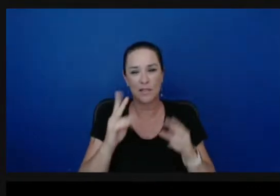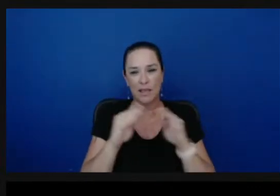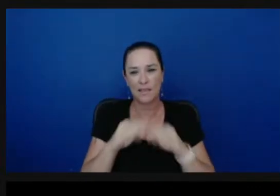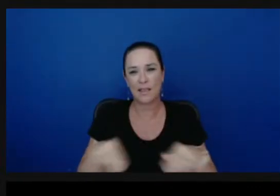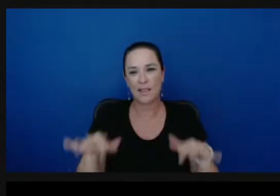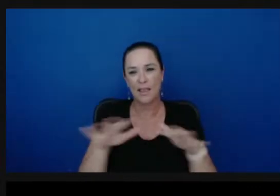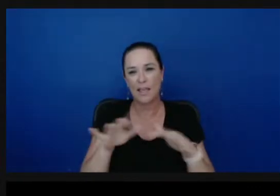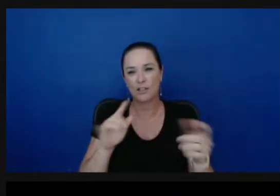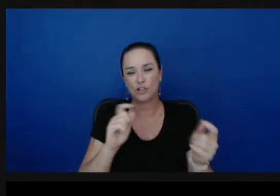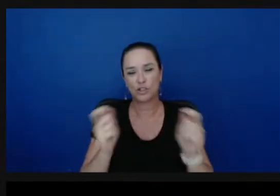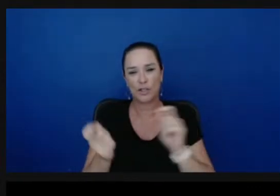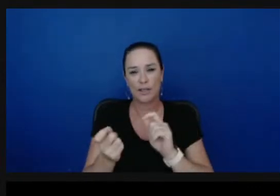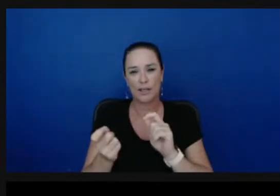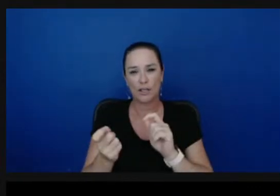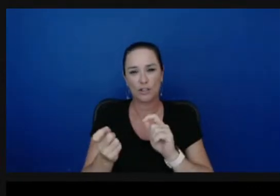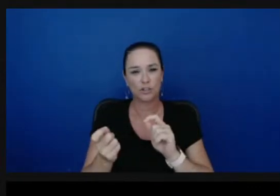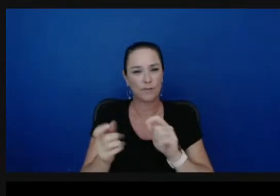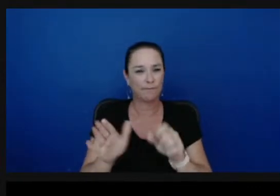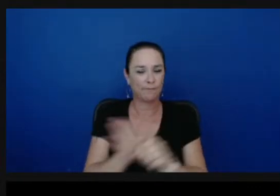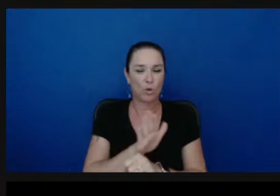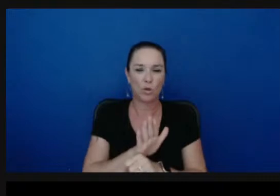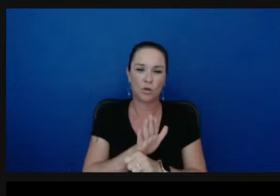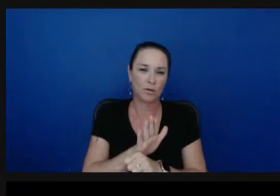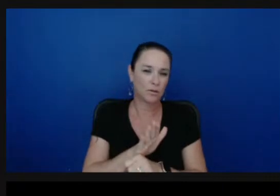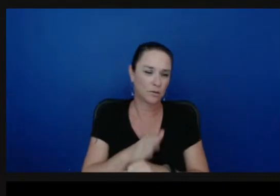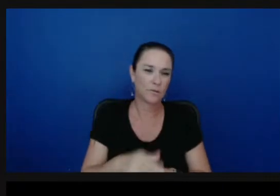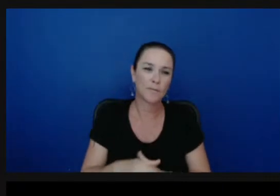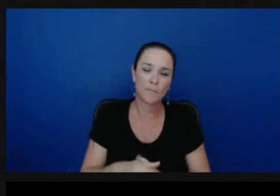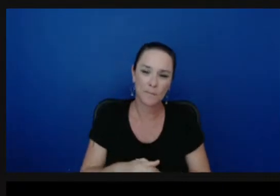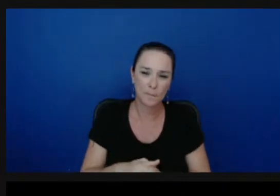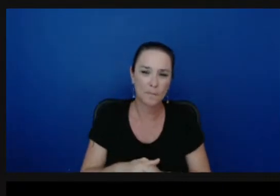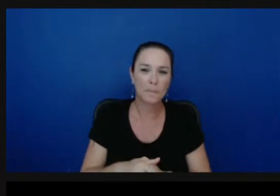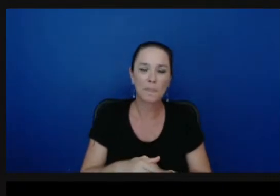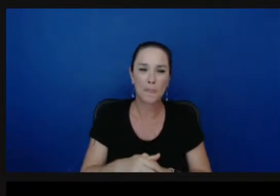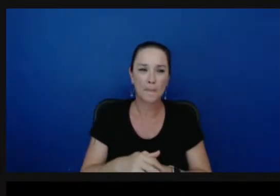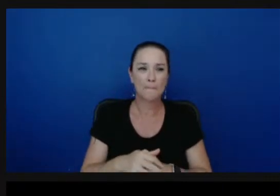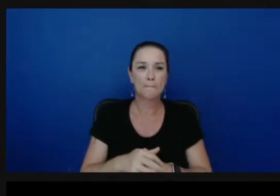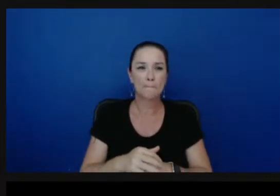transformed entirely. So yeah, it was